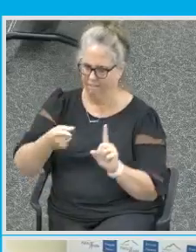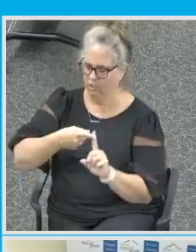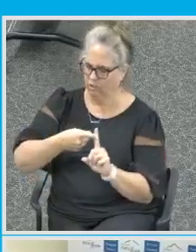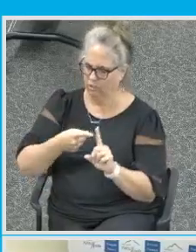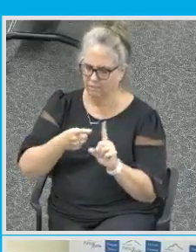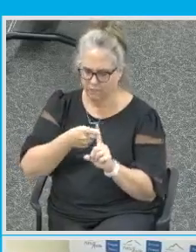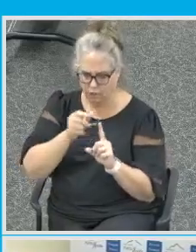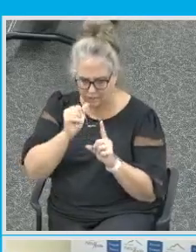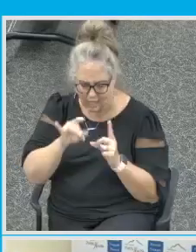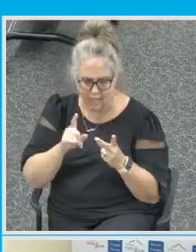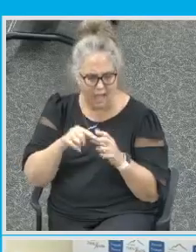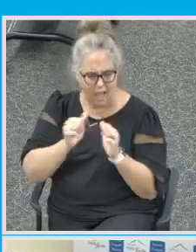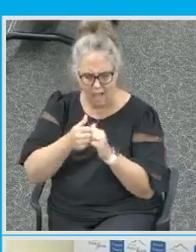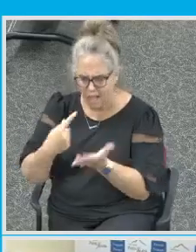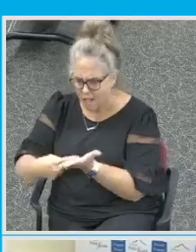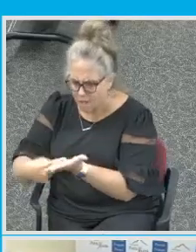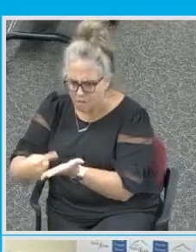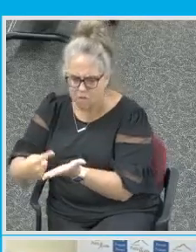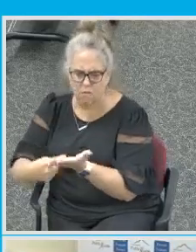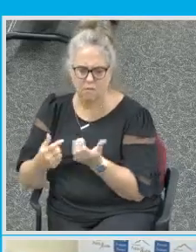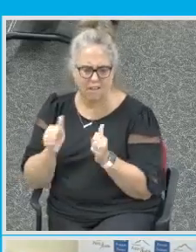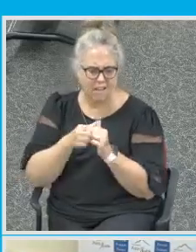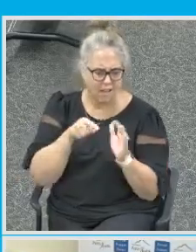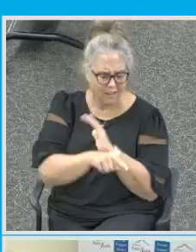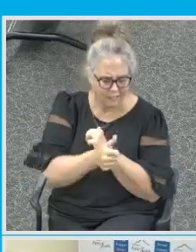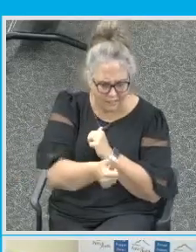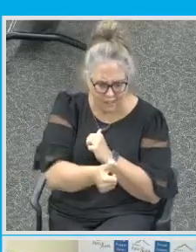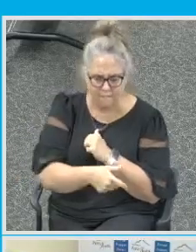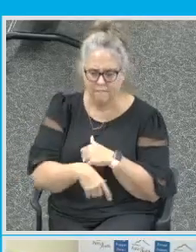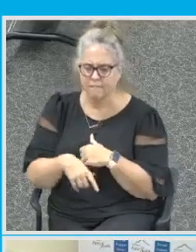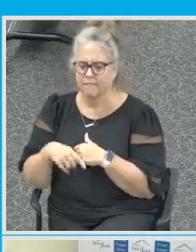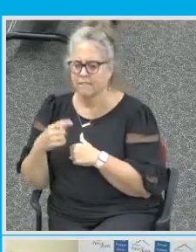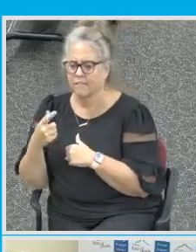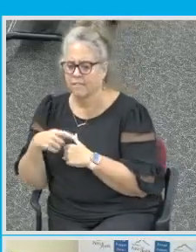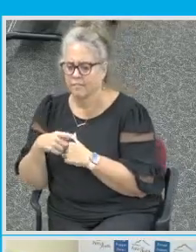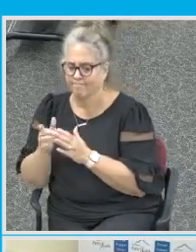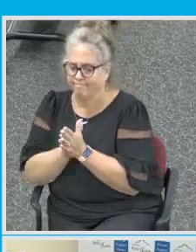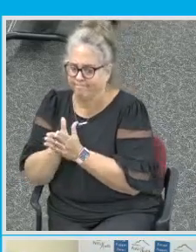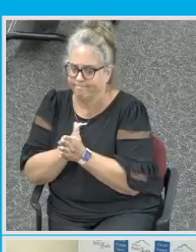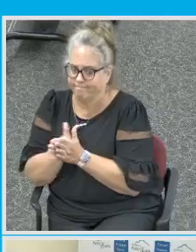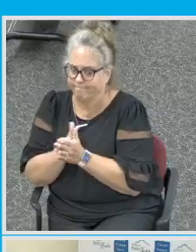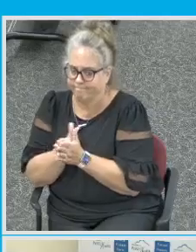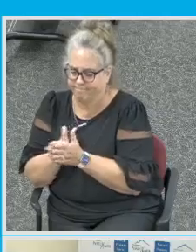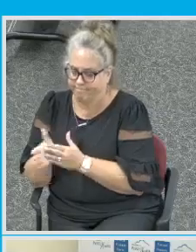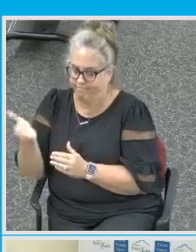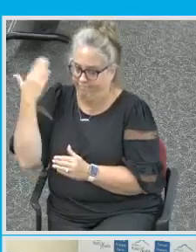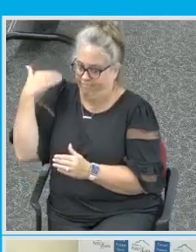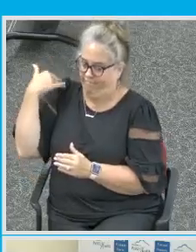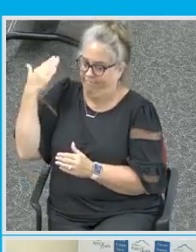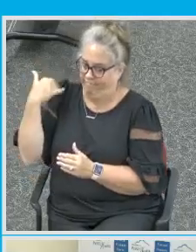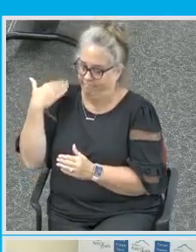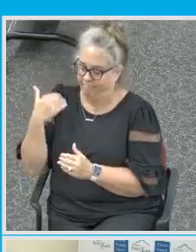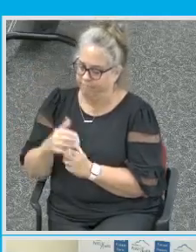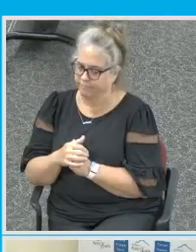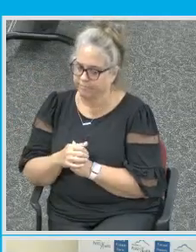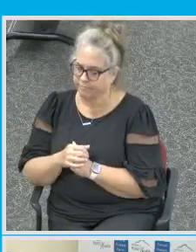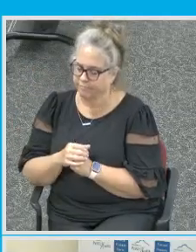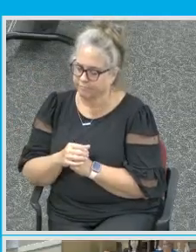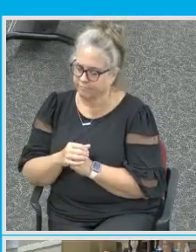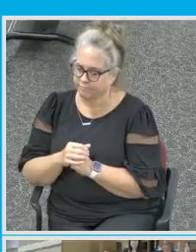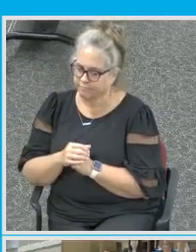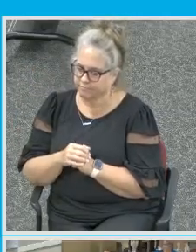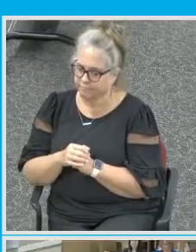and how to reach out for help. Because one of our initiatives back then when we started out was to increase